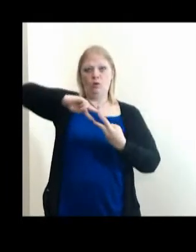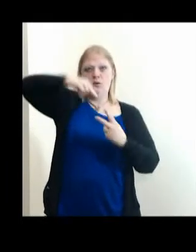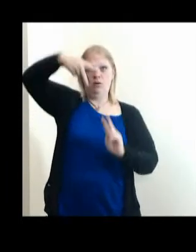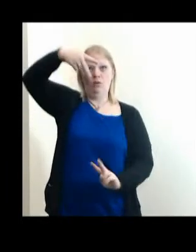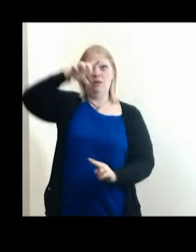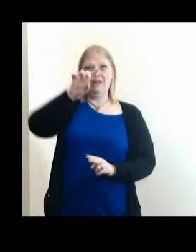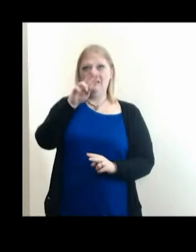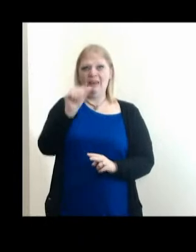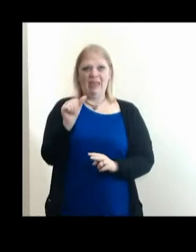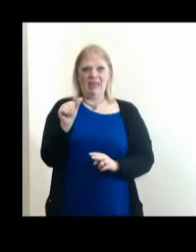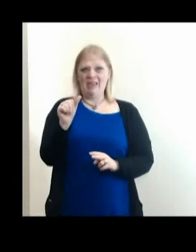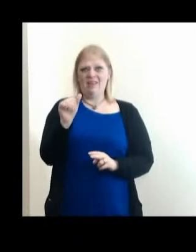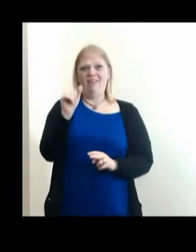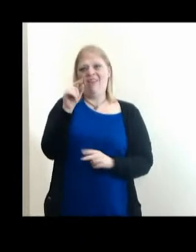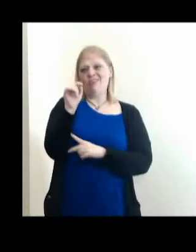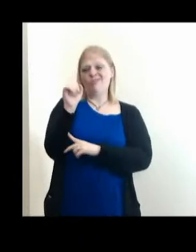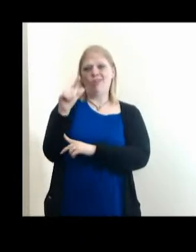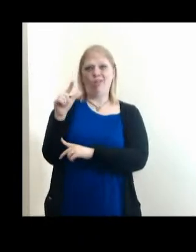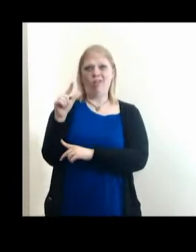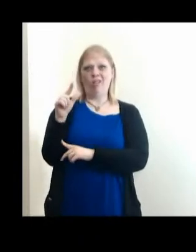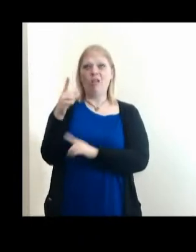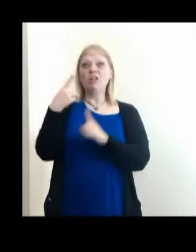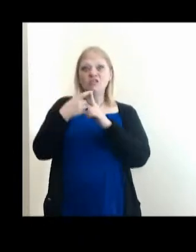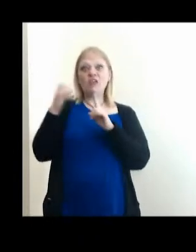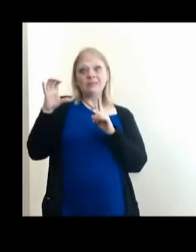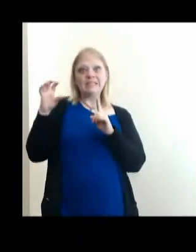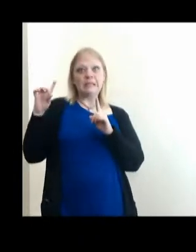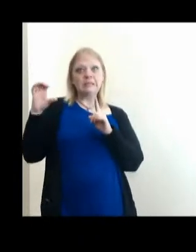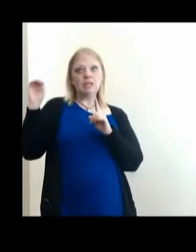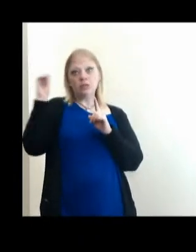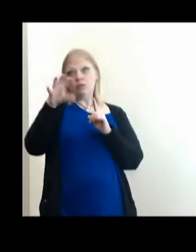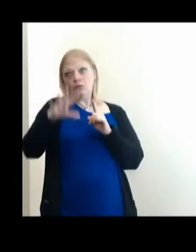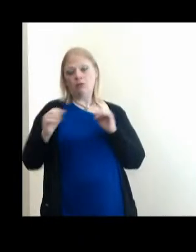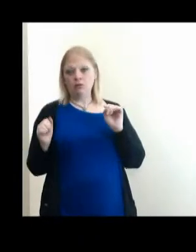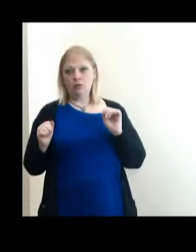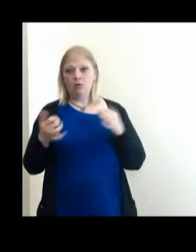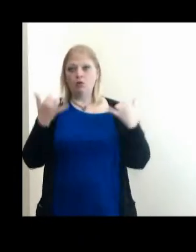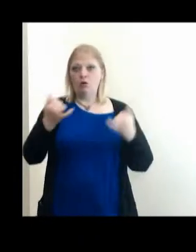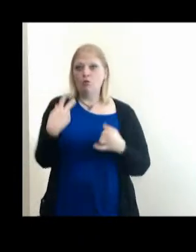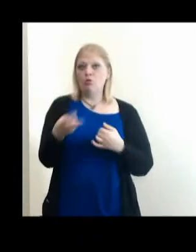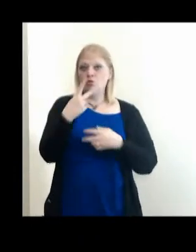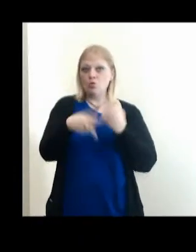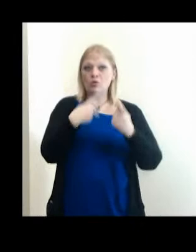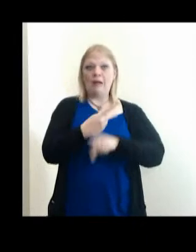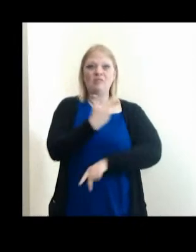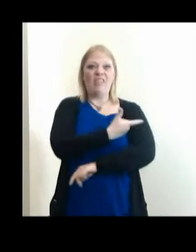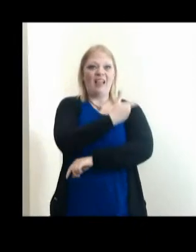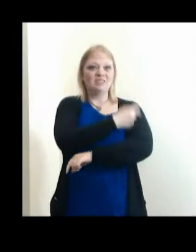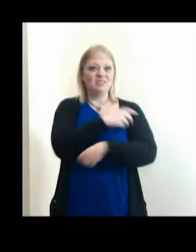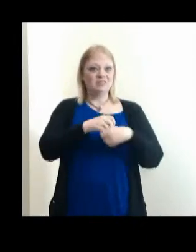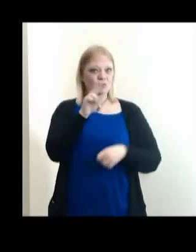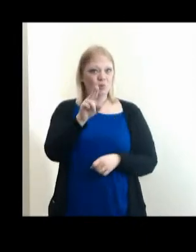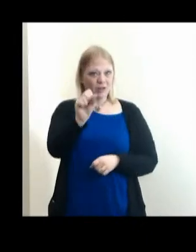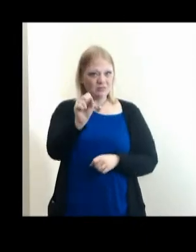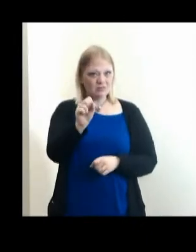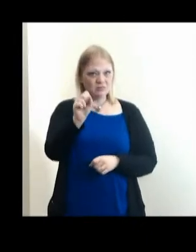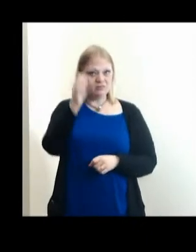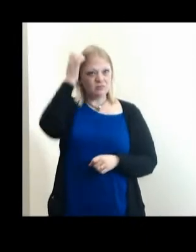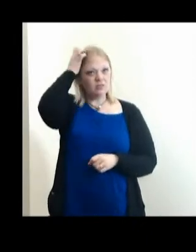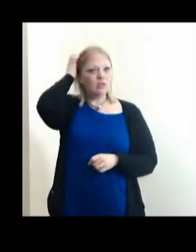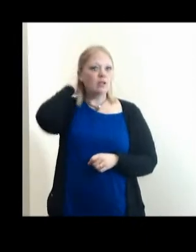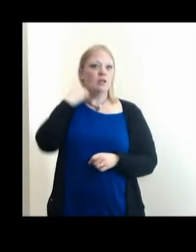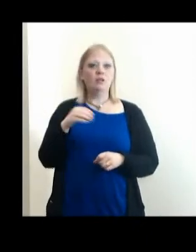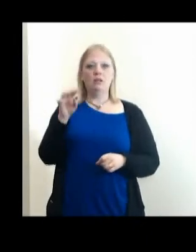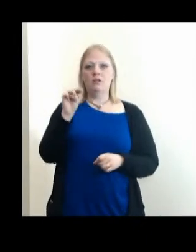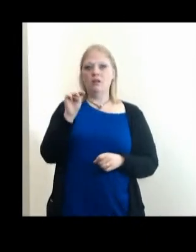DNA in any way. This is straight from the CDC. There are currently two types of COVID-19 vaccines in the USA: